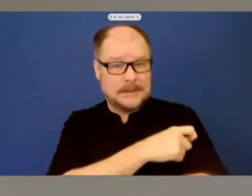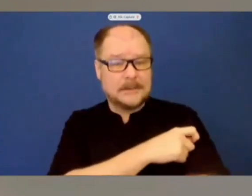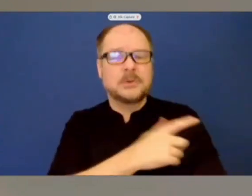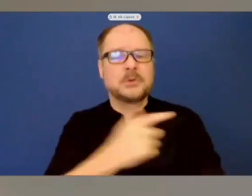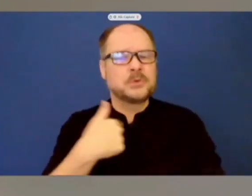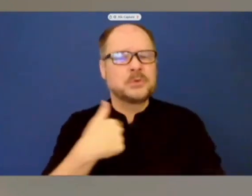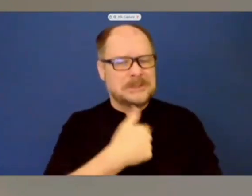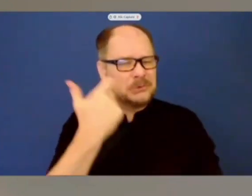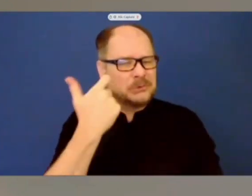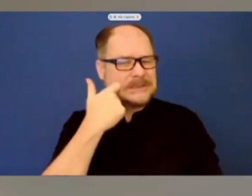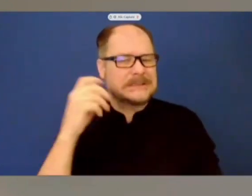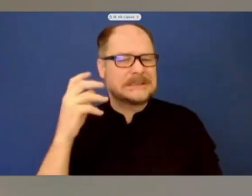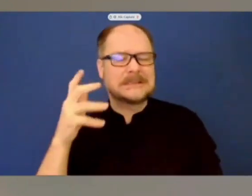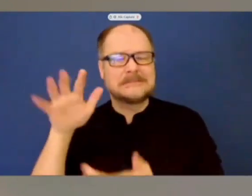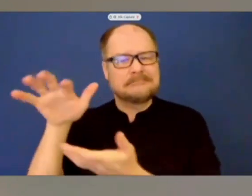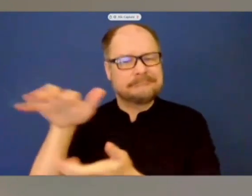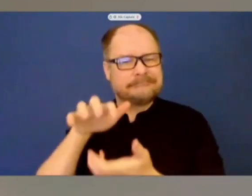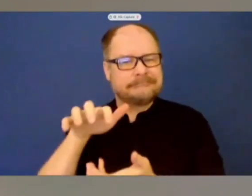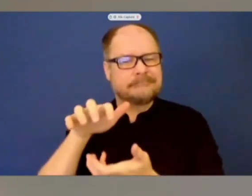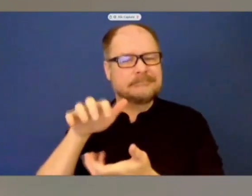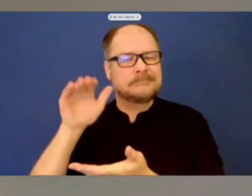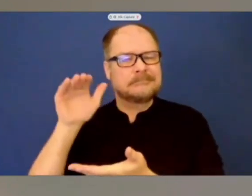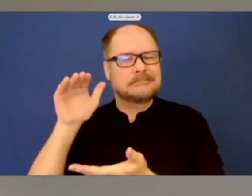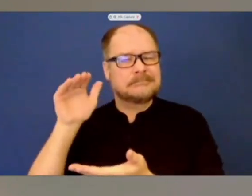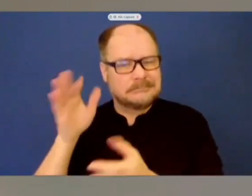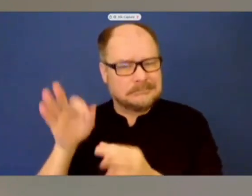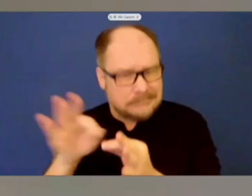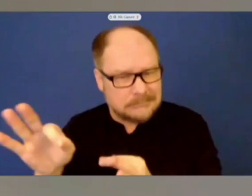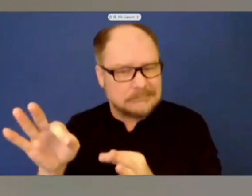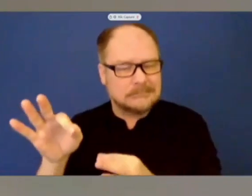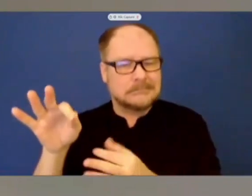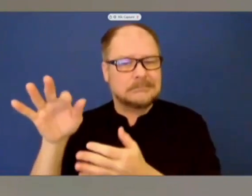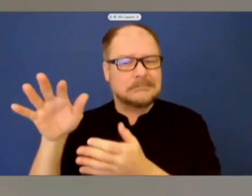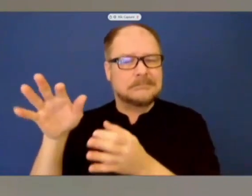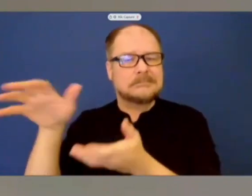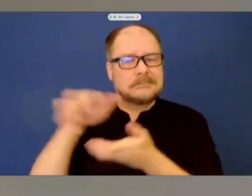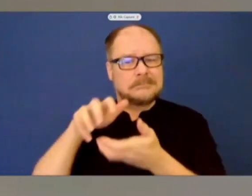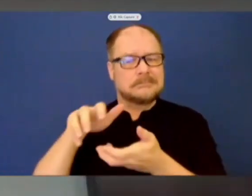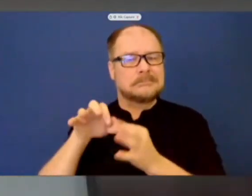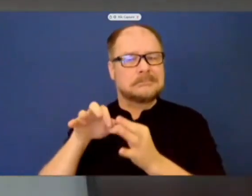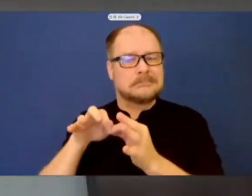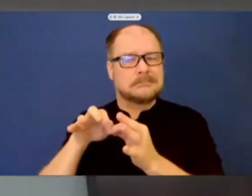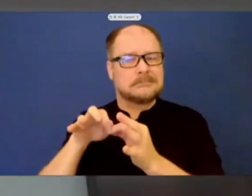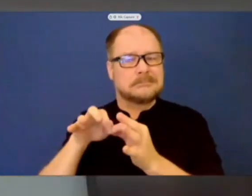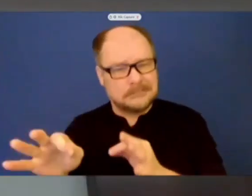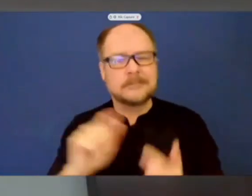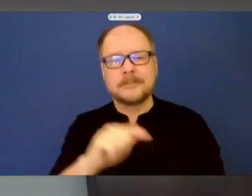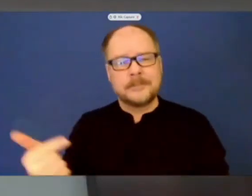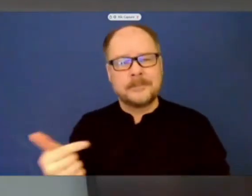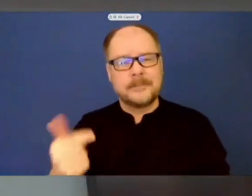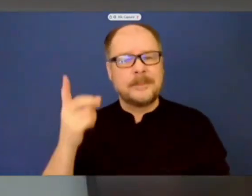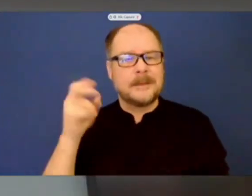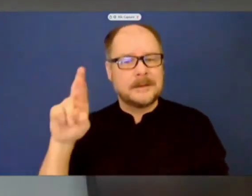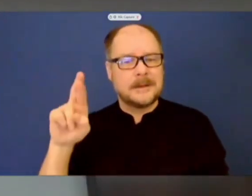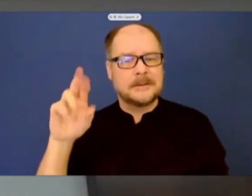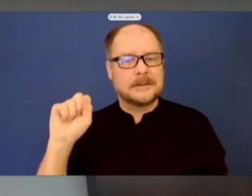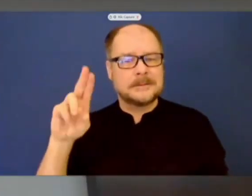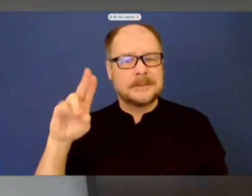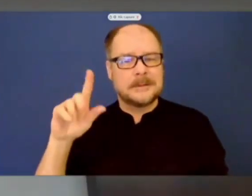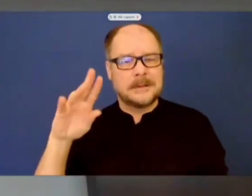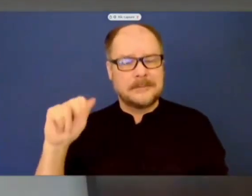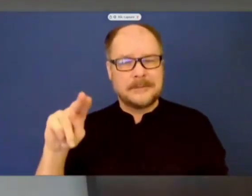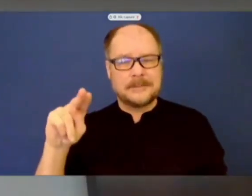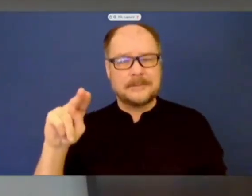of vaccine, and I'm going to turn it over to Dr. Sullivan to mention that. Thank you, Gibby. Yeah, so I'm just going to be very brief in my